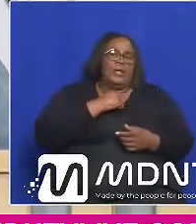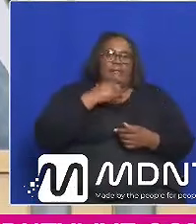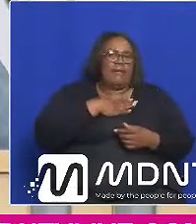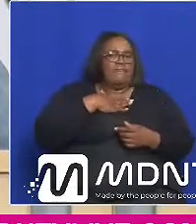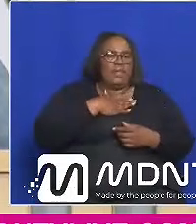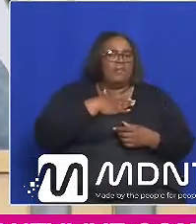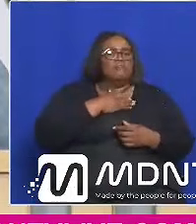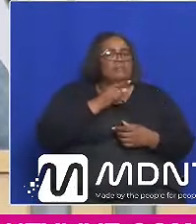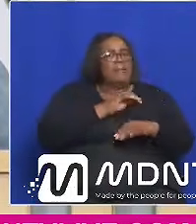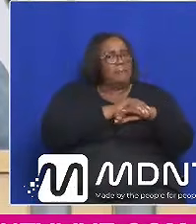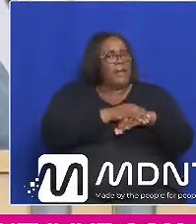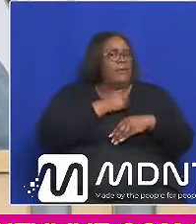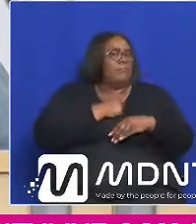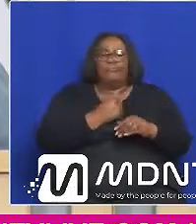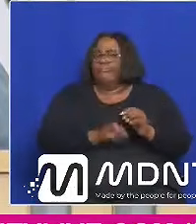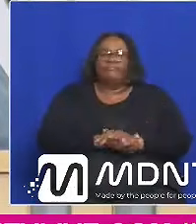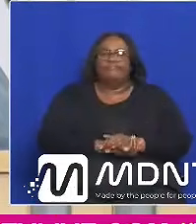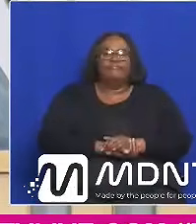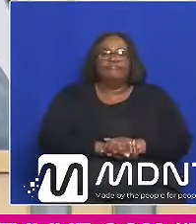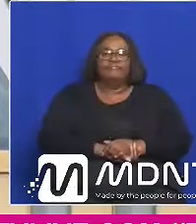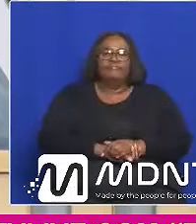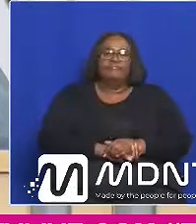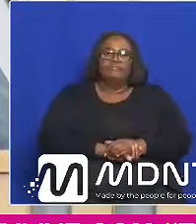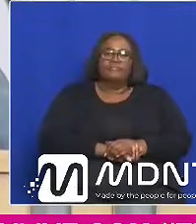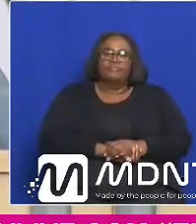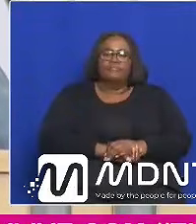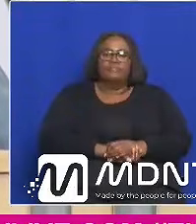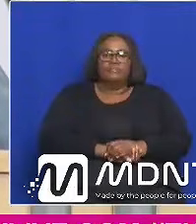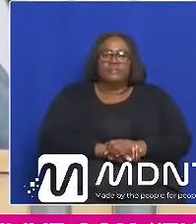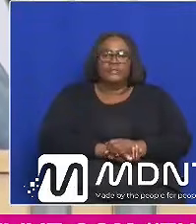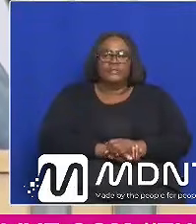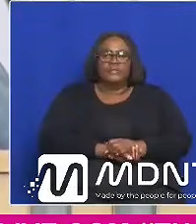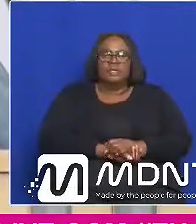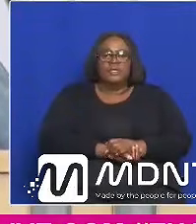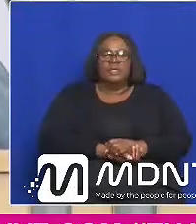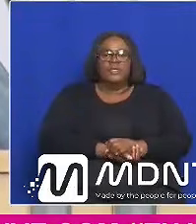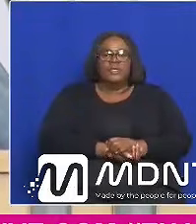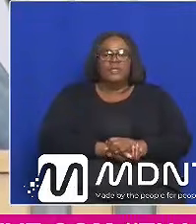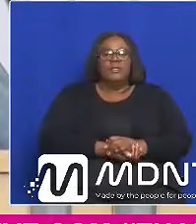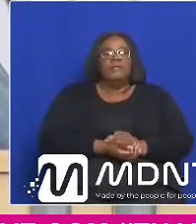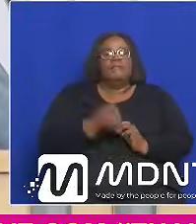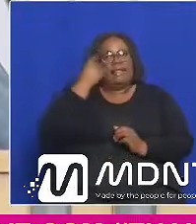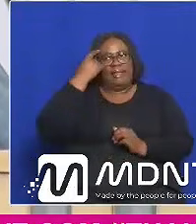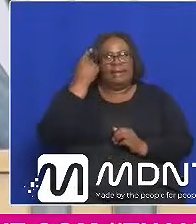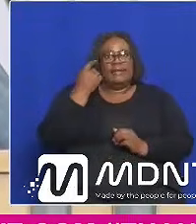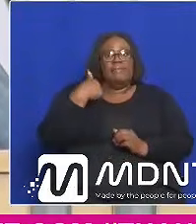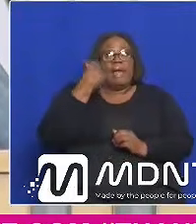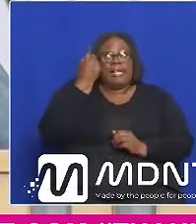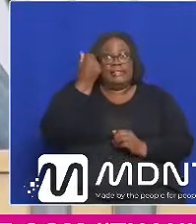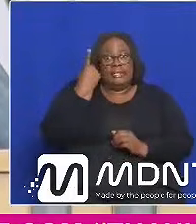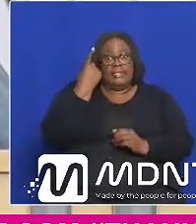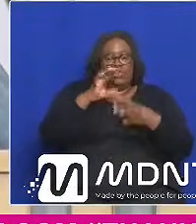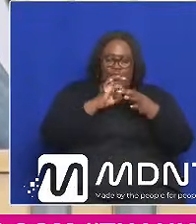I think my definition of a relationship, that's what made me to say, to comment what I said